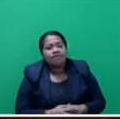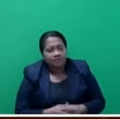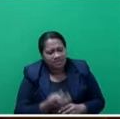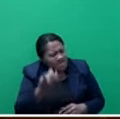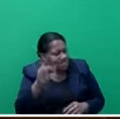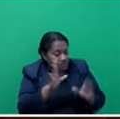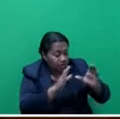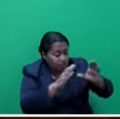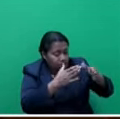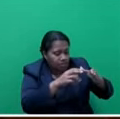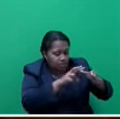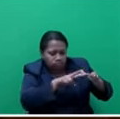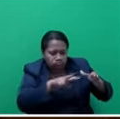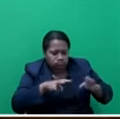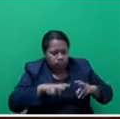body, the BDO.